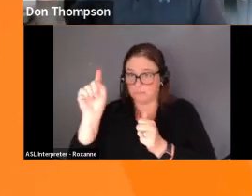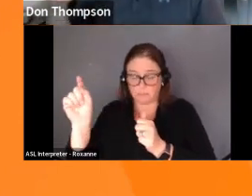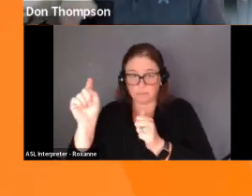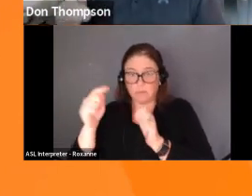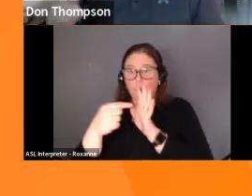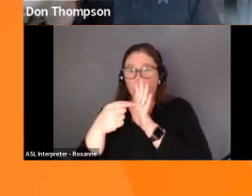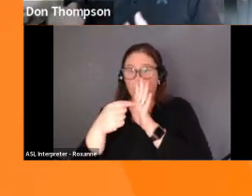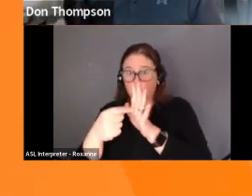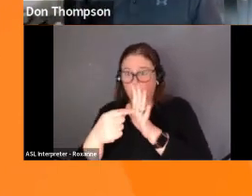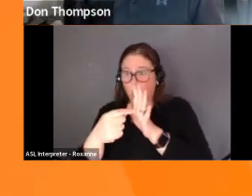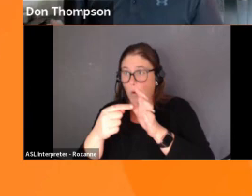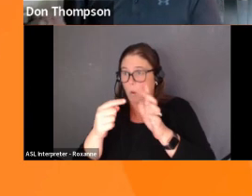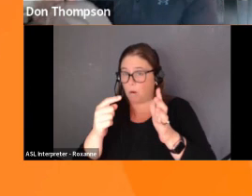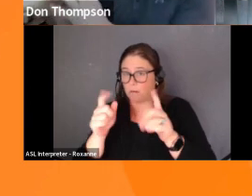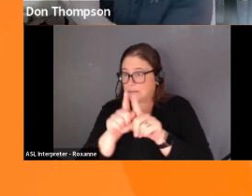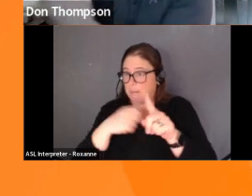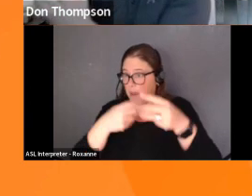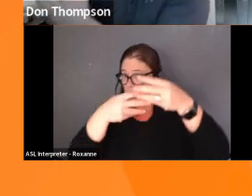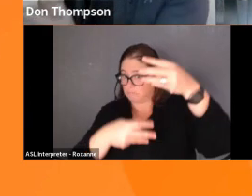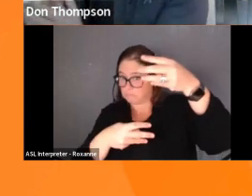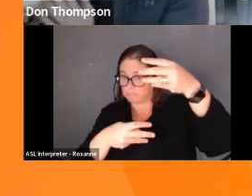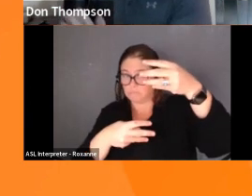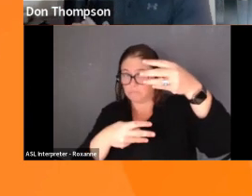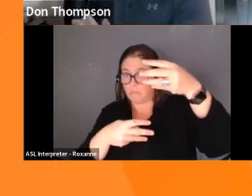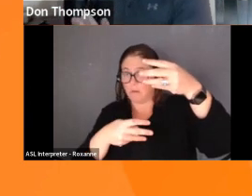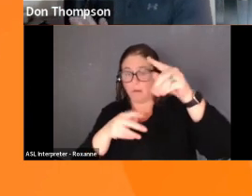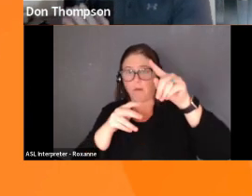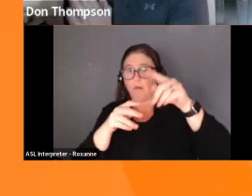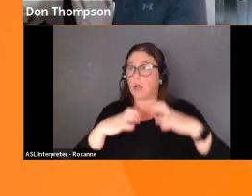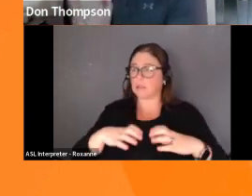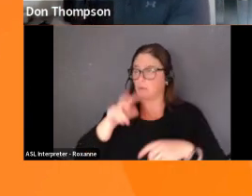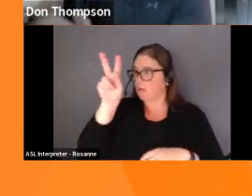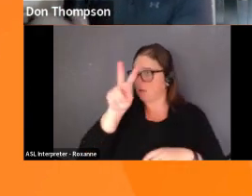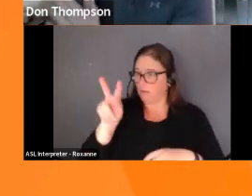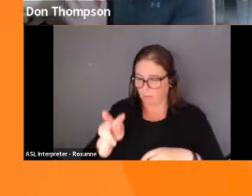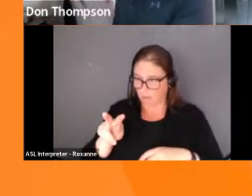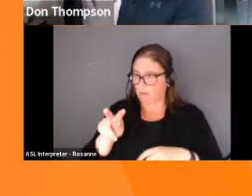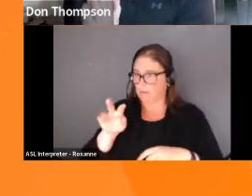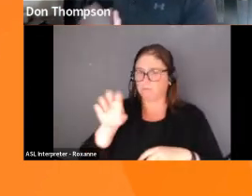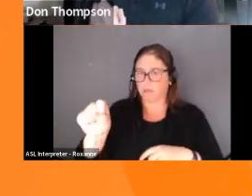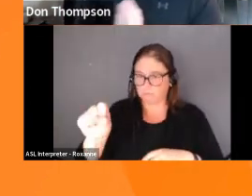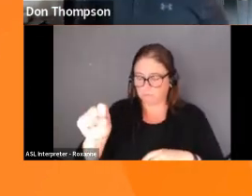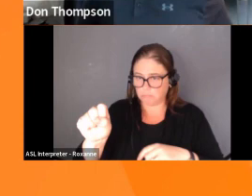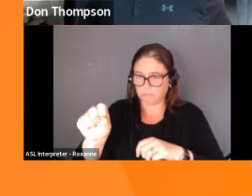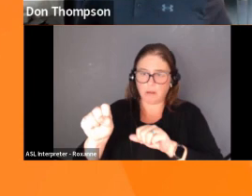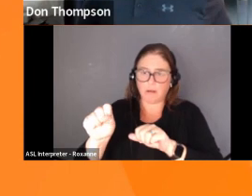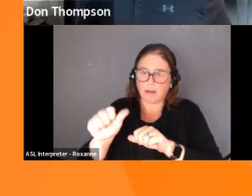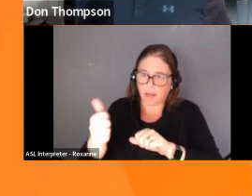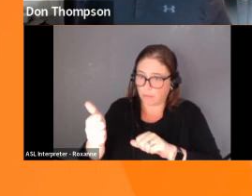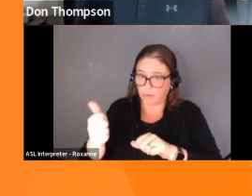tempted to drop your price to win more customers. And without a great understanding of product costs, it's going to be a really bad